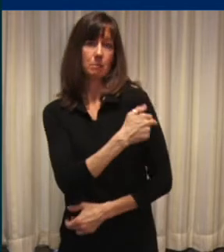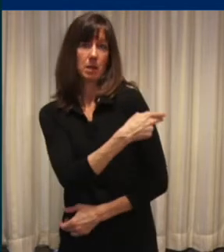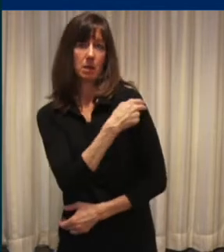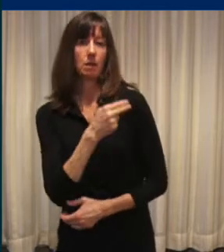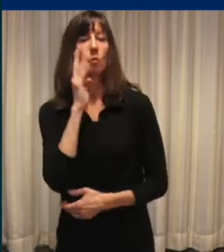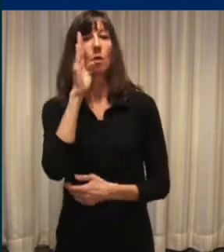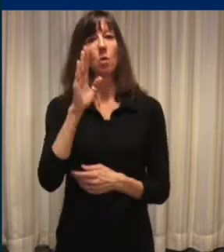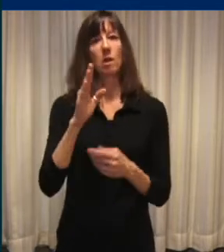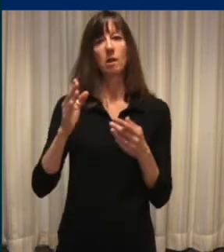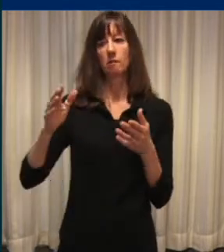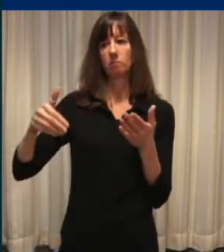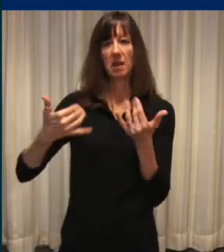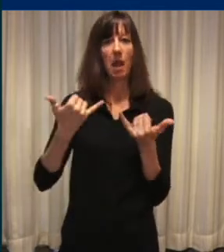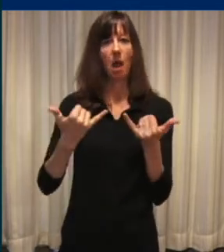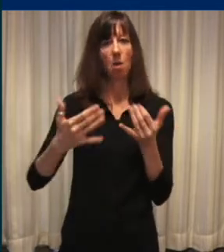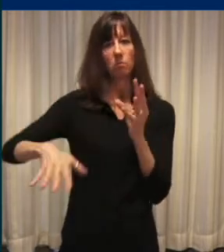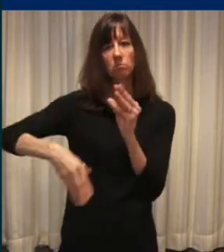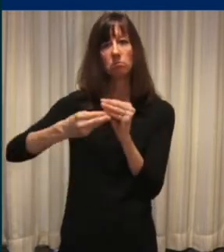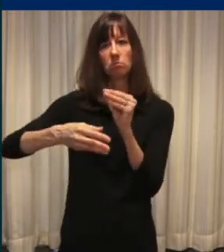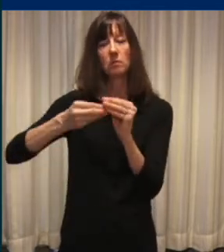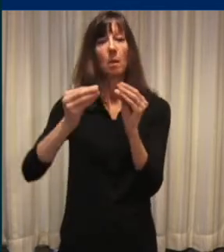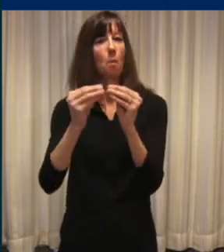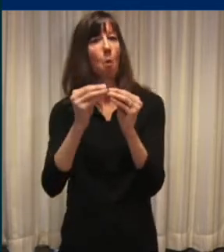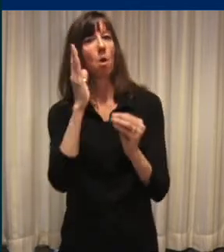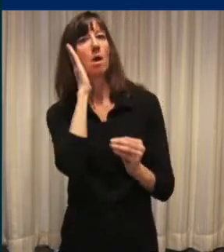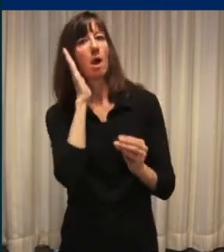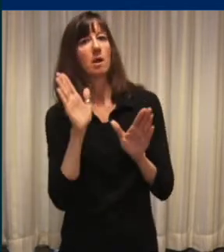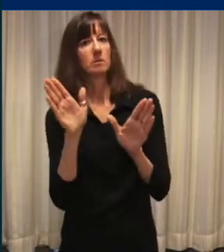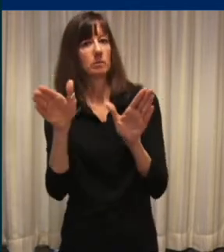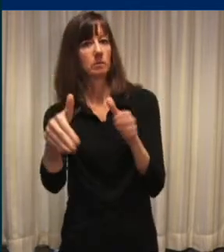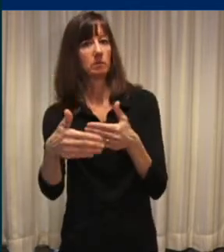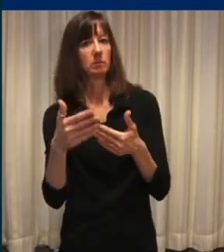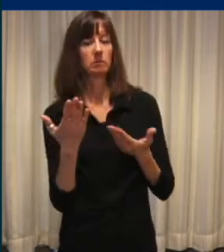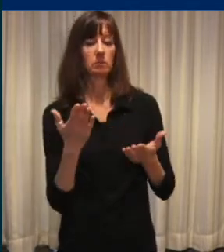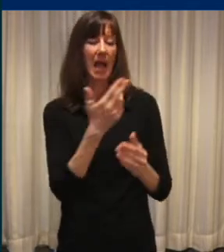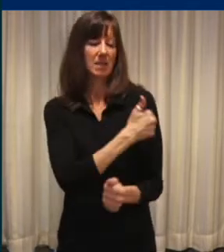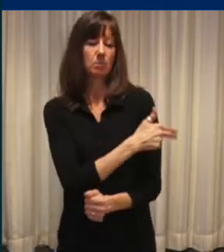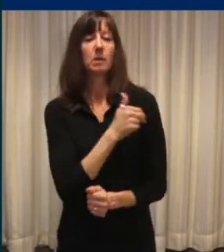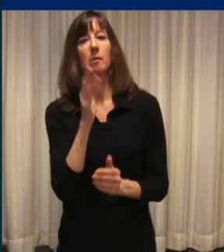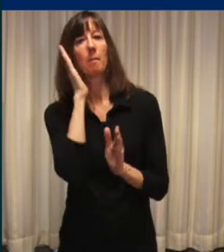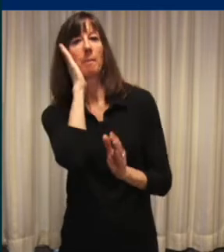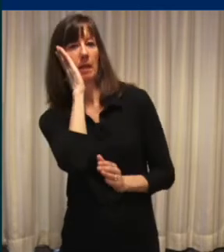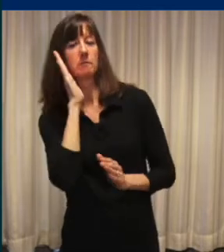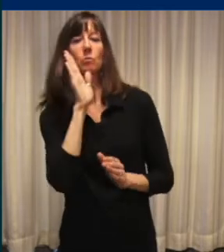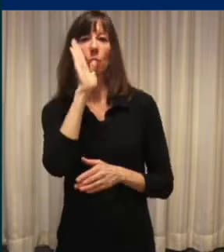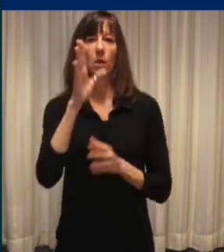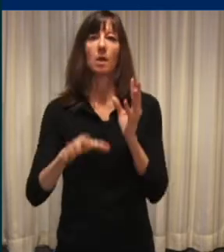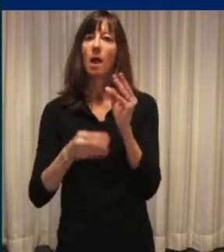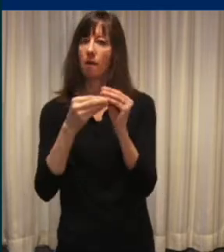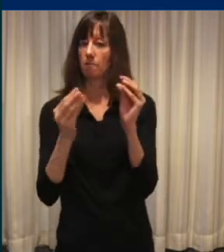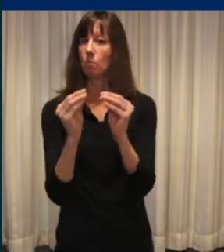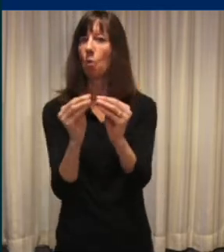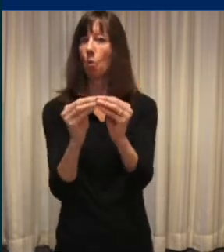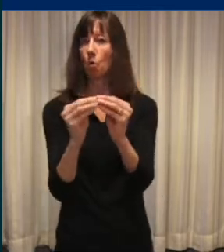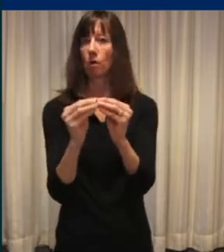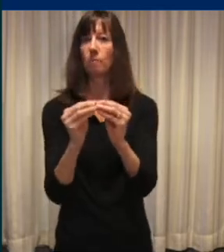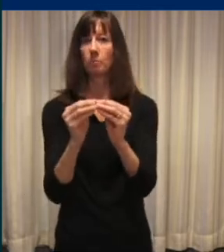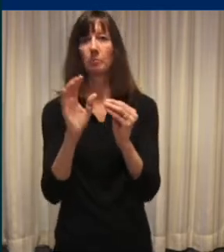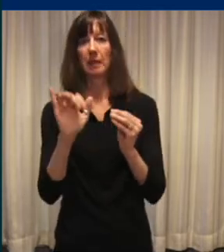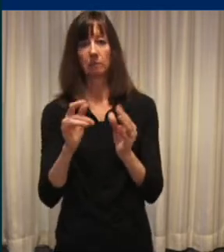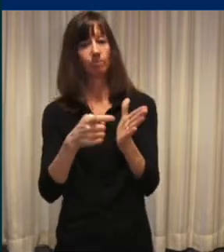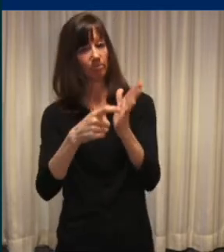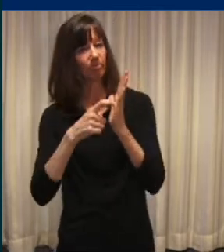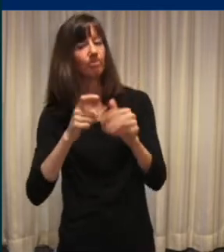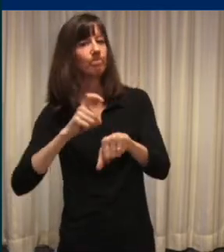up to around 360, but that's going to take several weeks to come online. That is proceeding, and we're